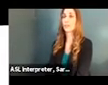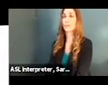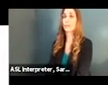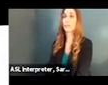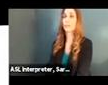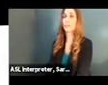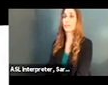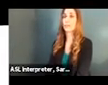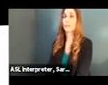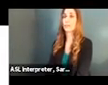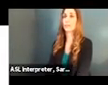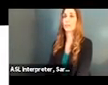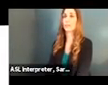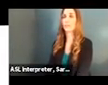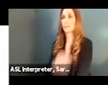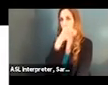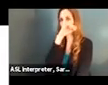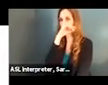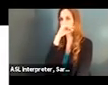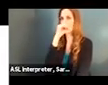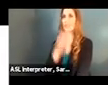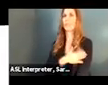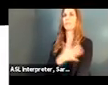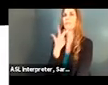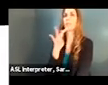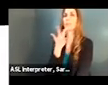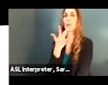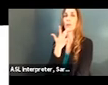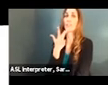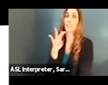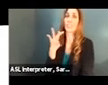oh, you're muted, Haley. Yep. My favorite is Peekaboo Bar.